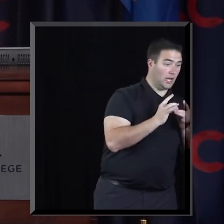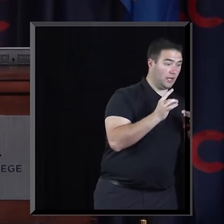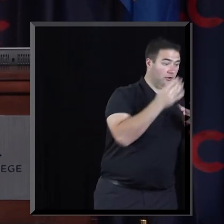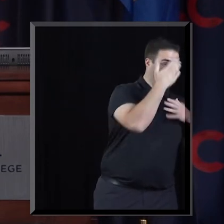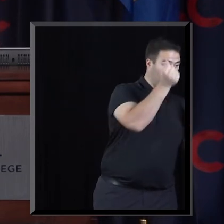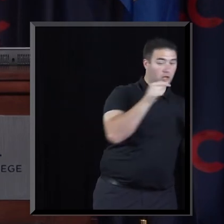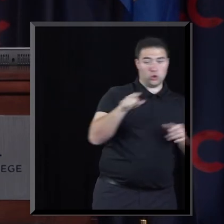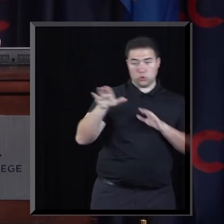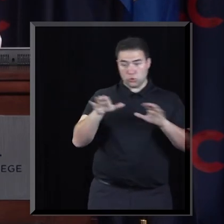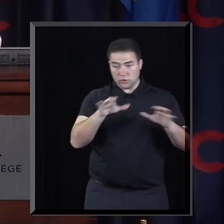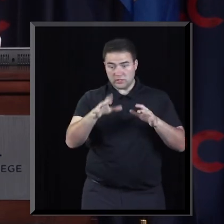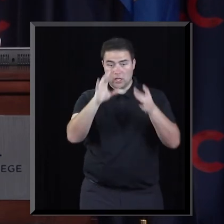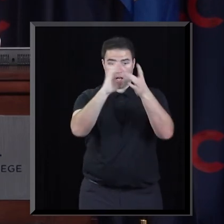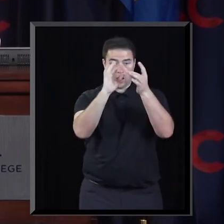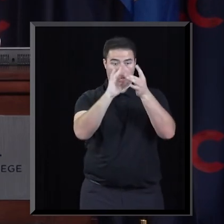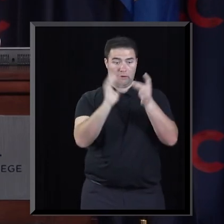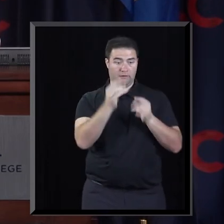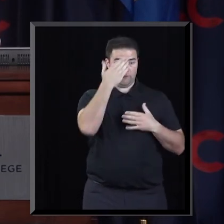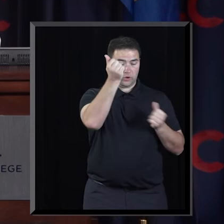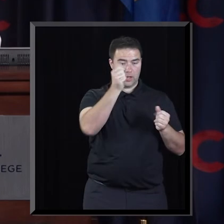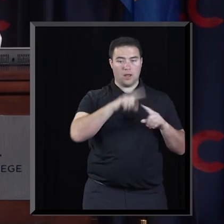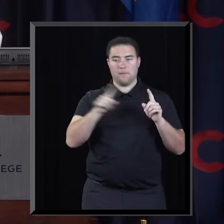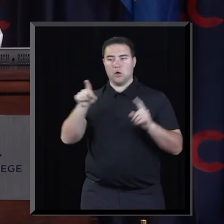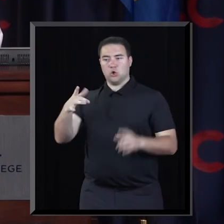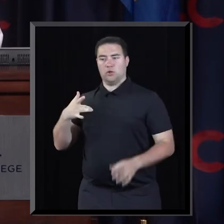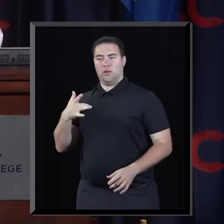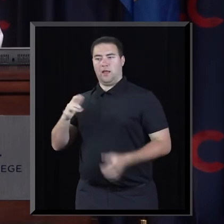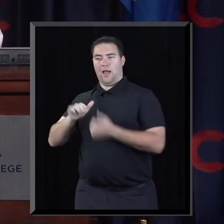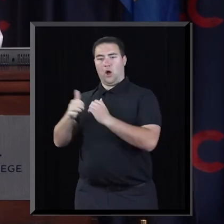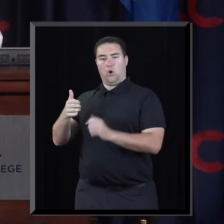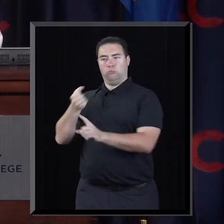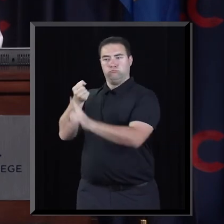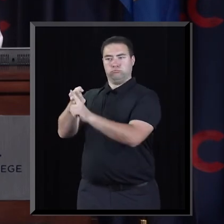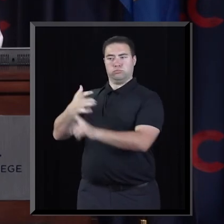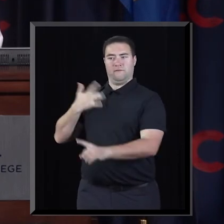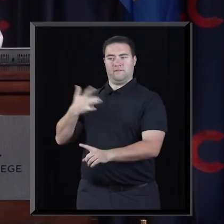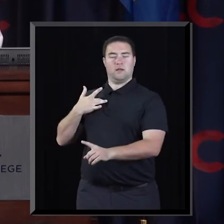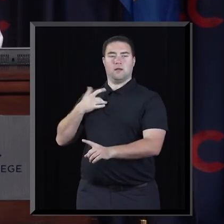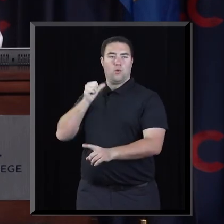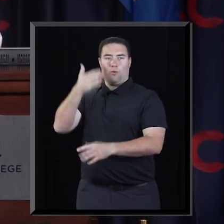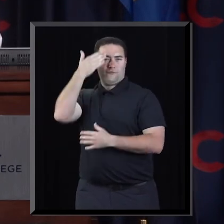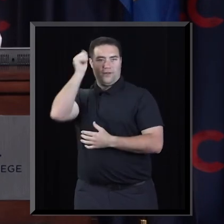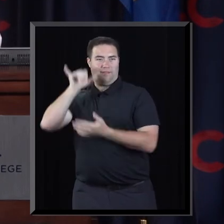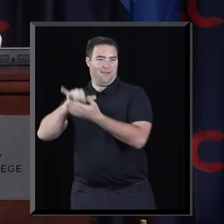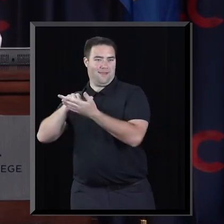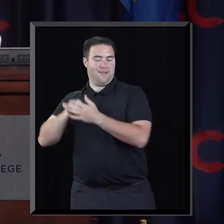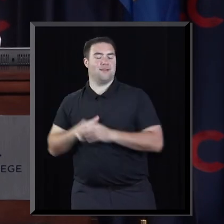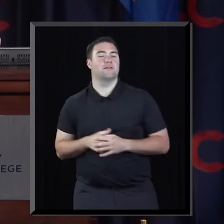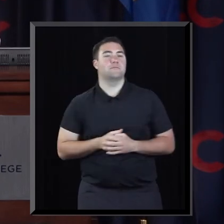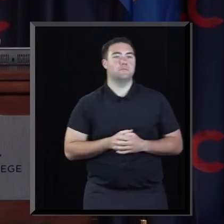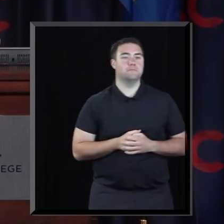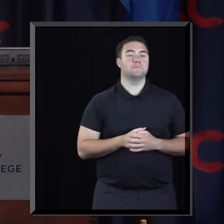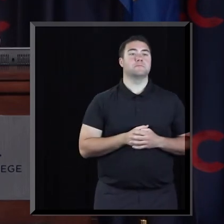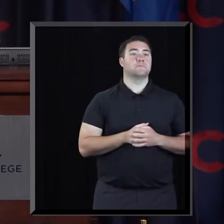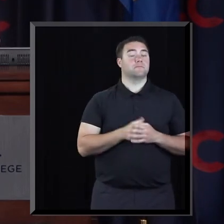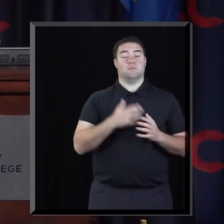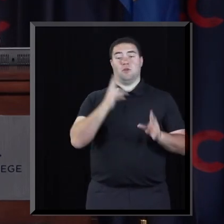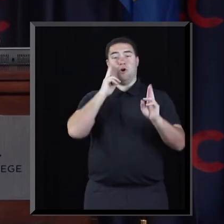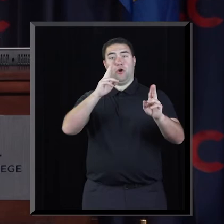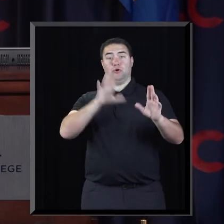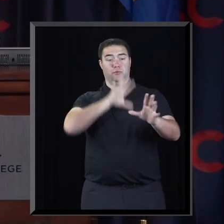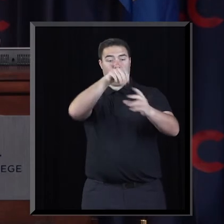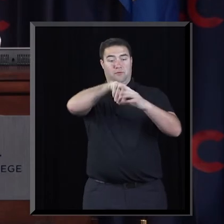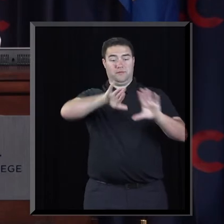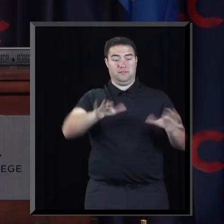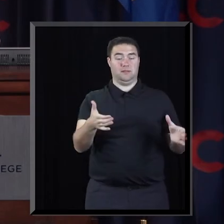but people will never forget how you made them feel. So it was an honor and a privilege to be a part of this class. I am so proud of our